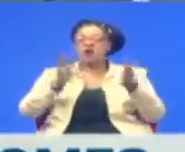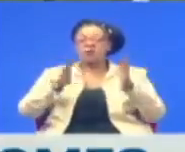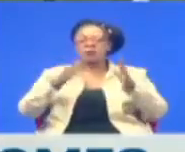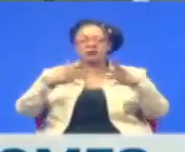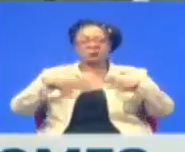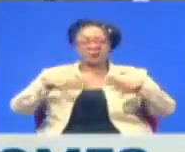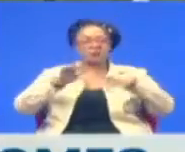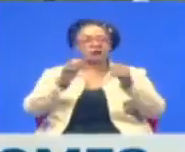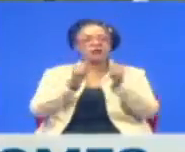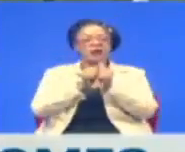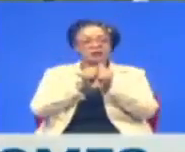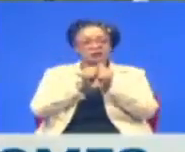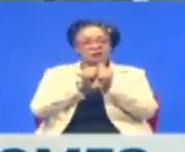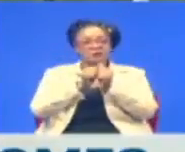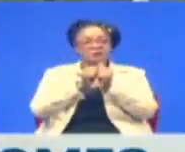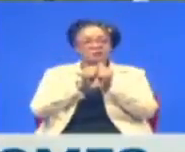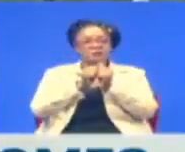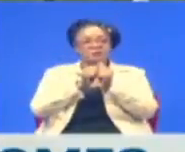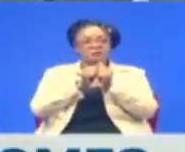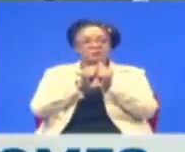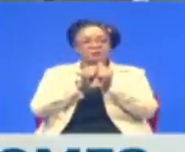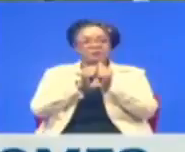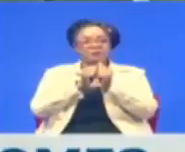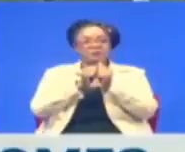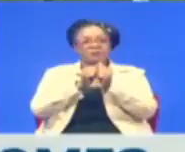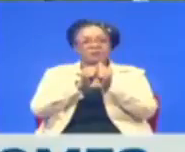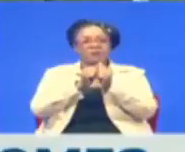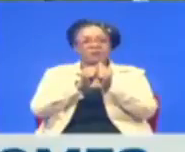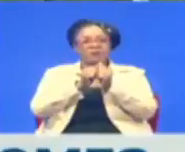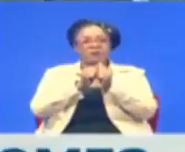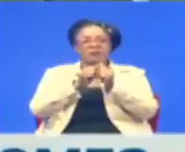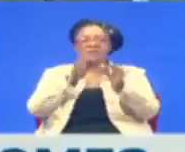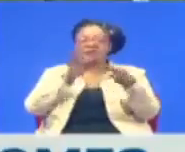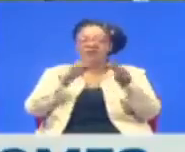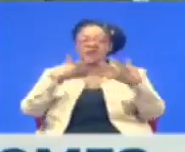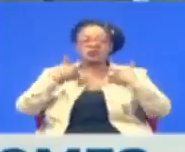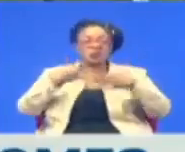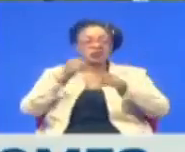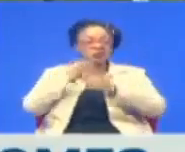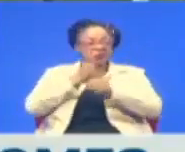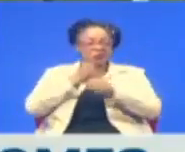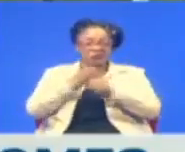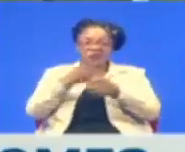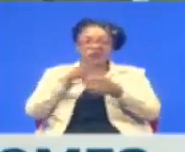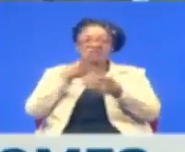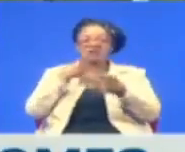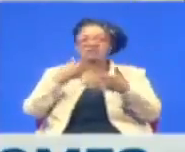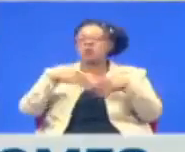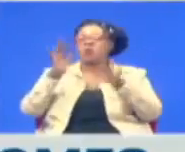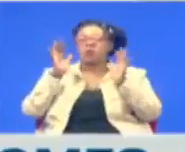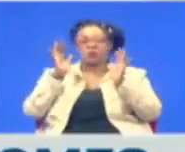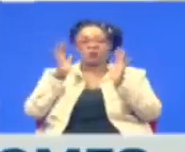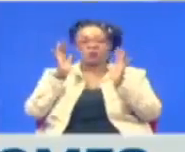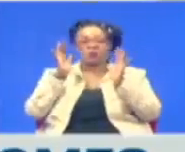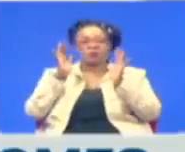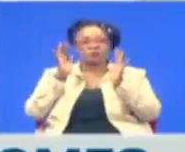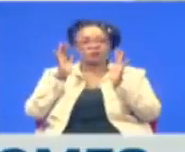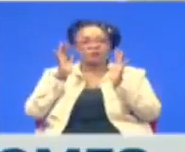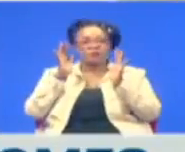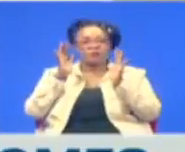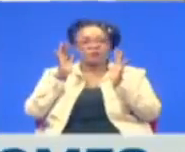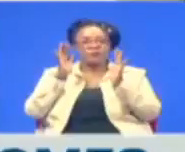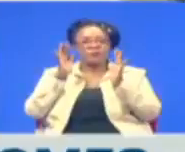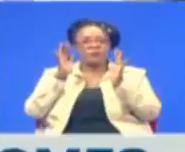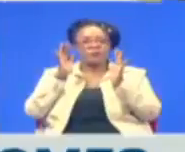ngapi? Watu 10. Ama 3000. Atakwambia kama hata utaki ufanye nini? Uende. Aside from